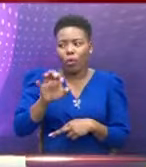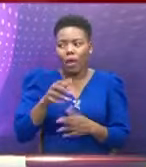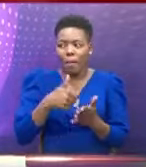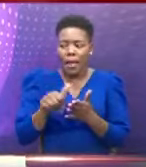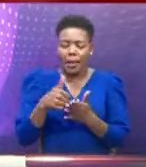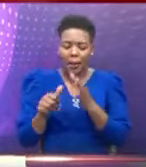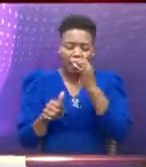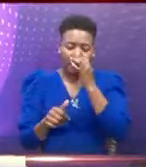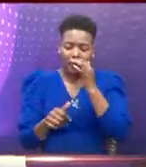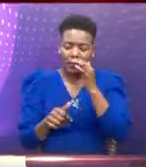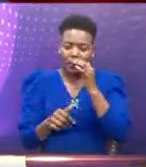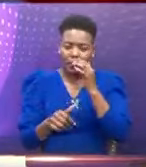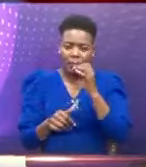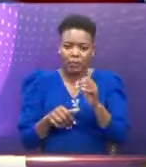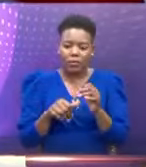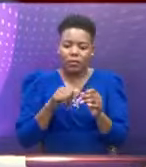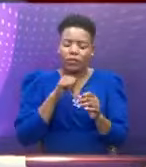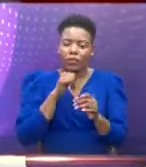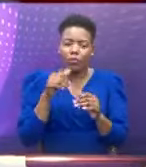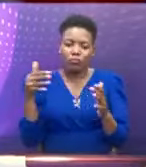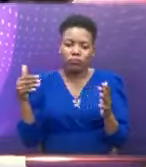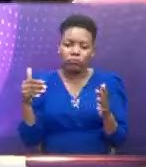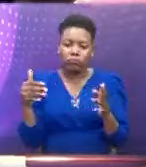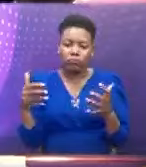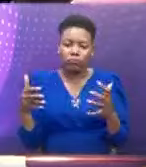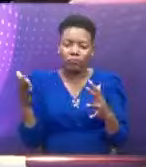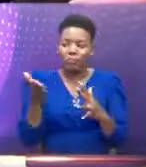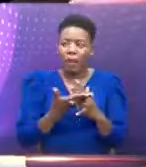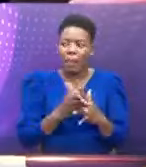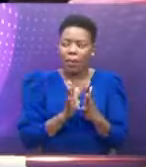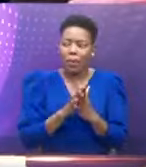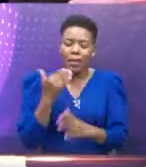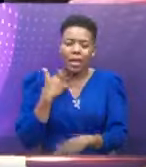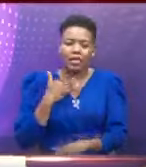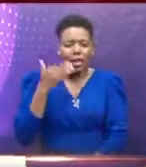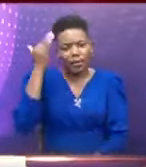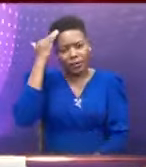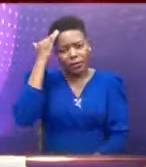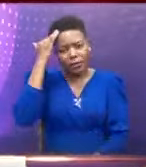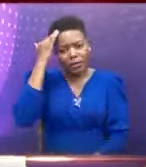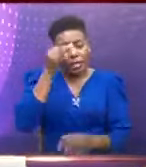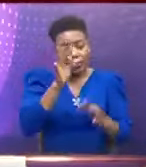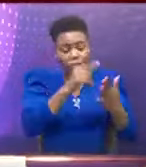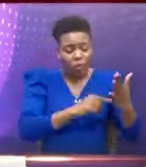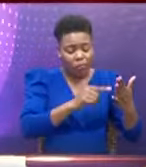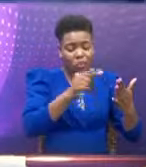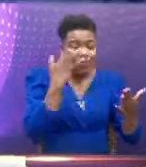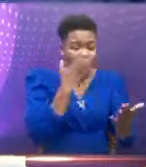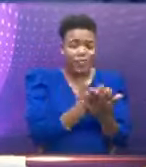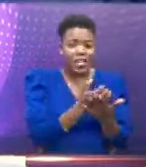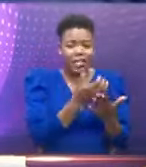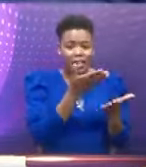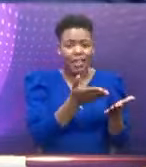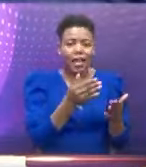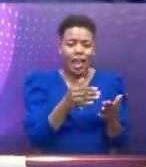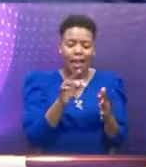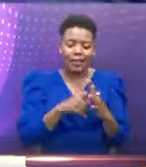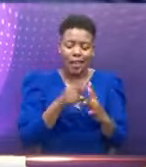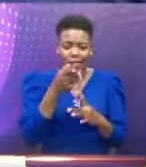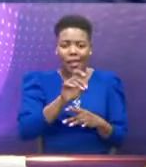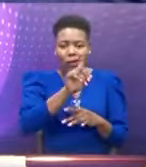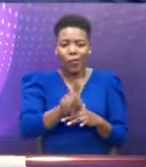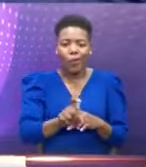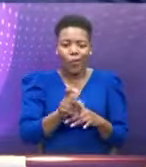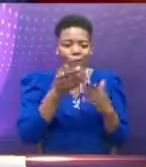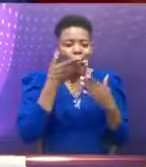cartels without disclosure? There are greater cartels in the mining industry. If you approve me, that is where I begin. Jo bendo yango nengo mwandu